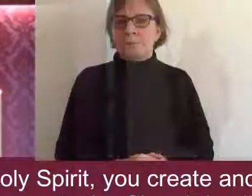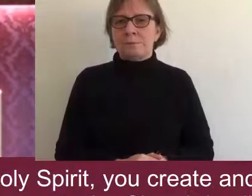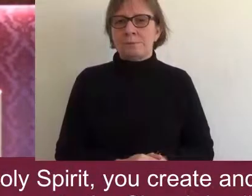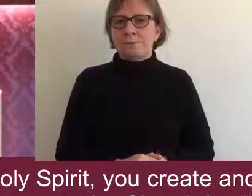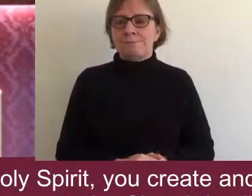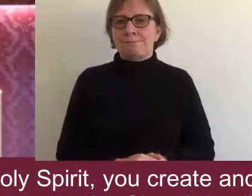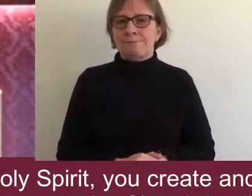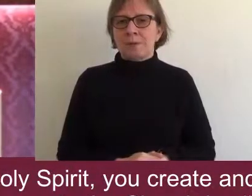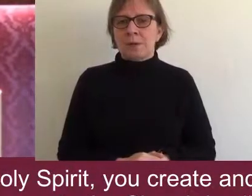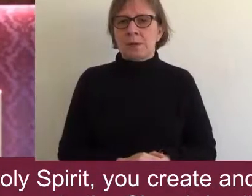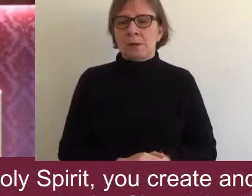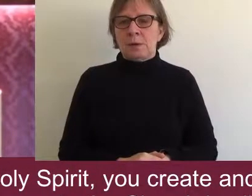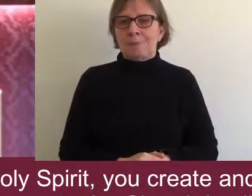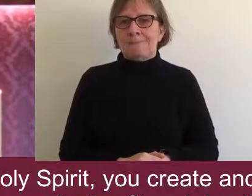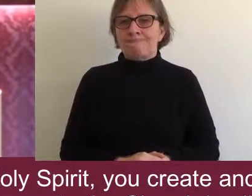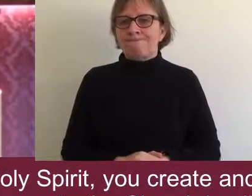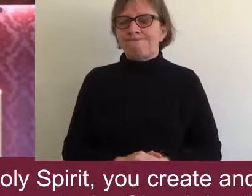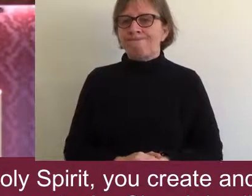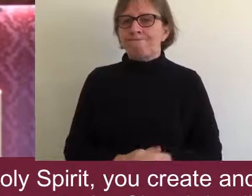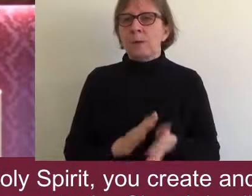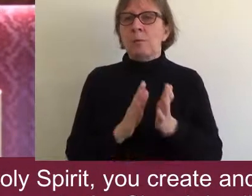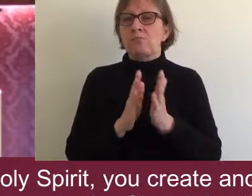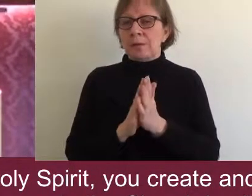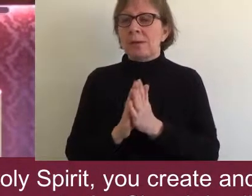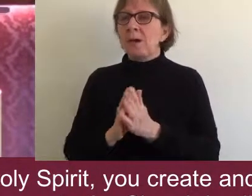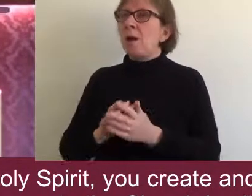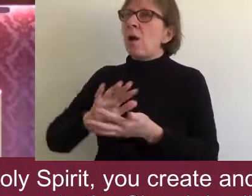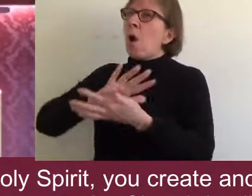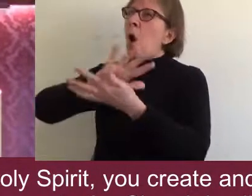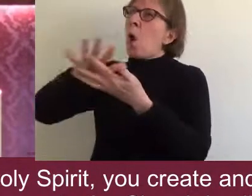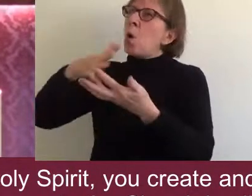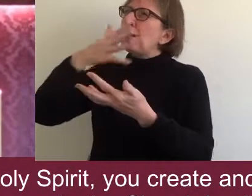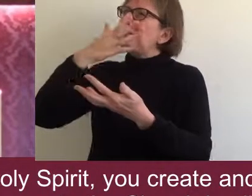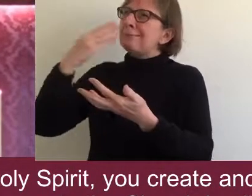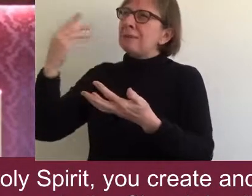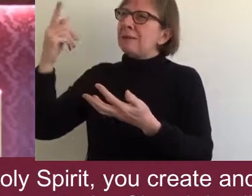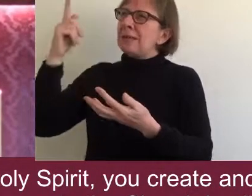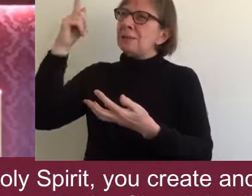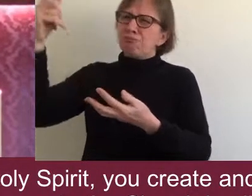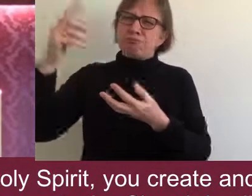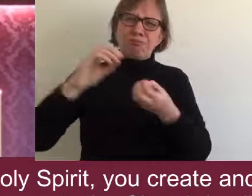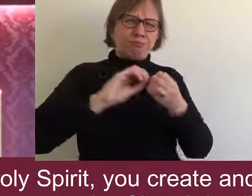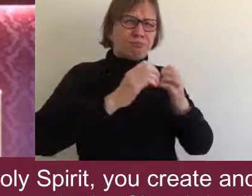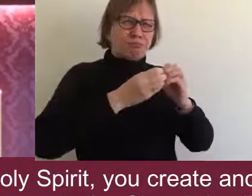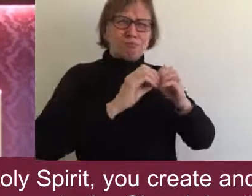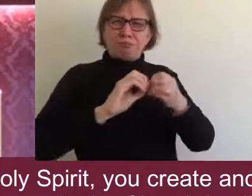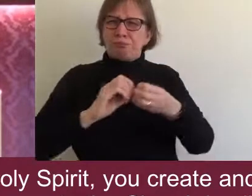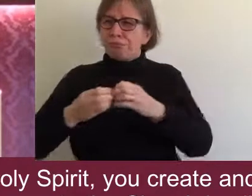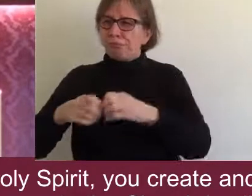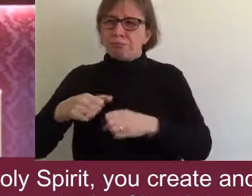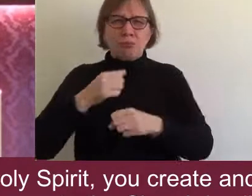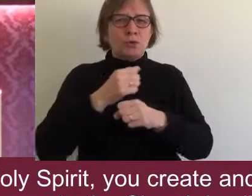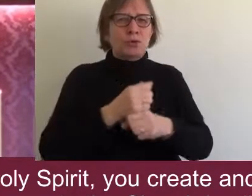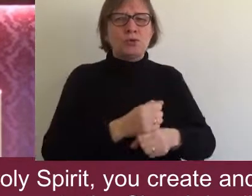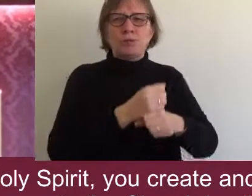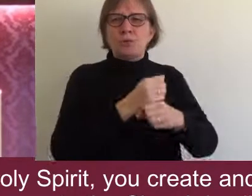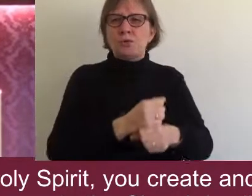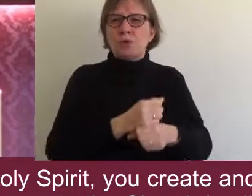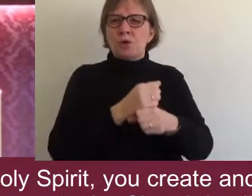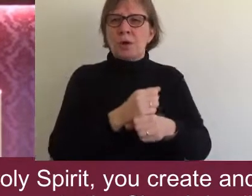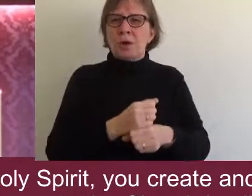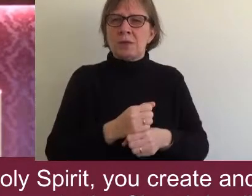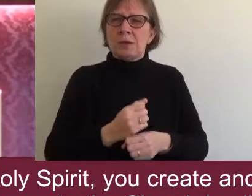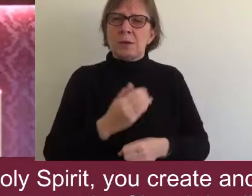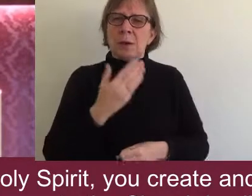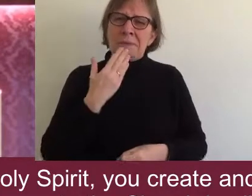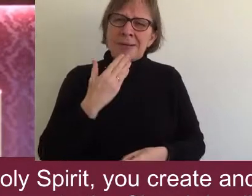Holy Spirit, you create and recreate the church in all places. Come and whisper in